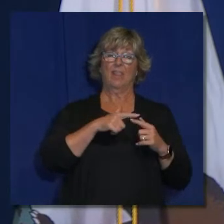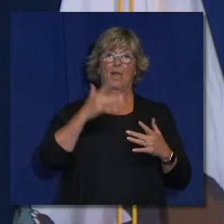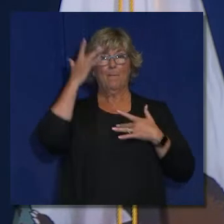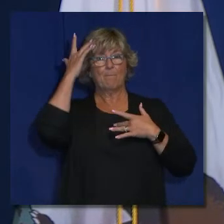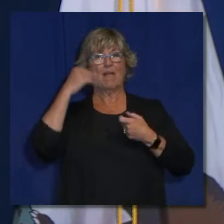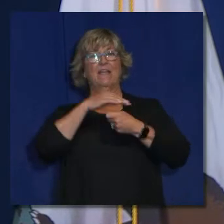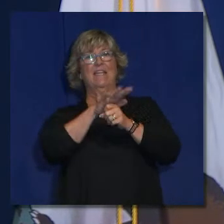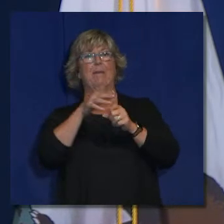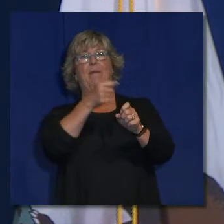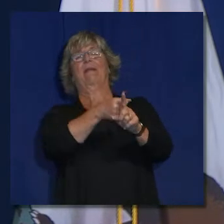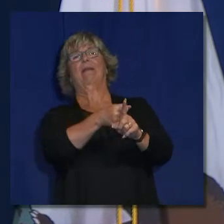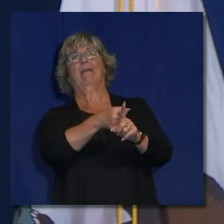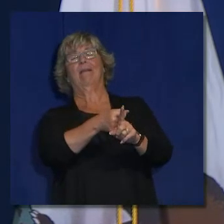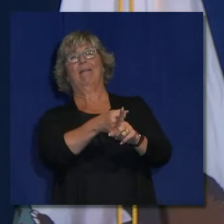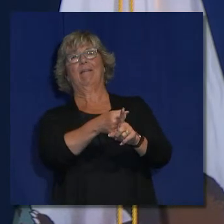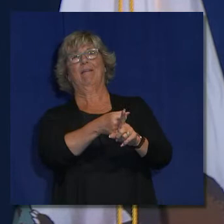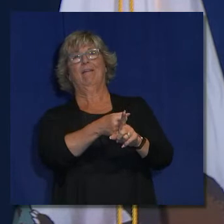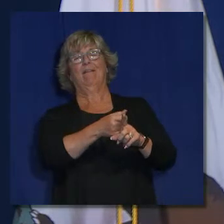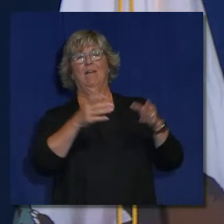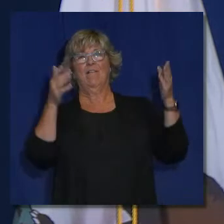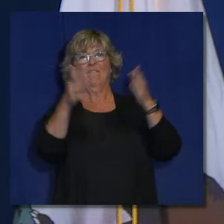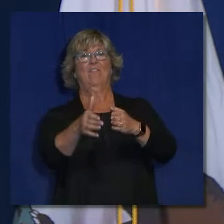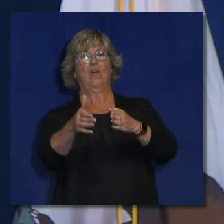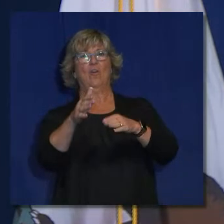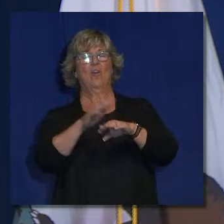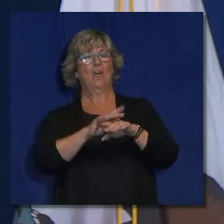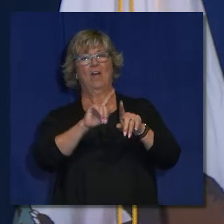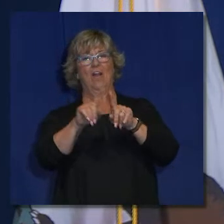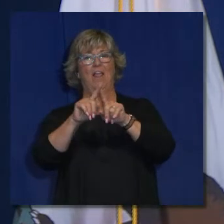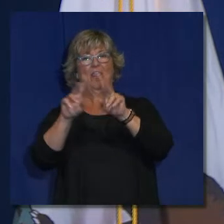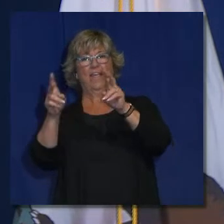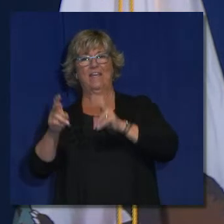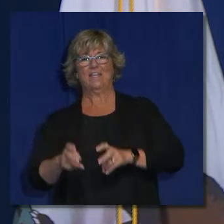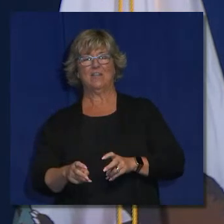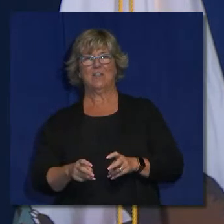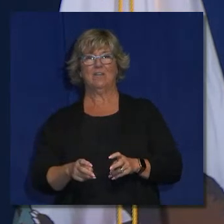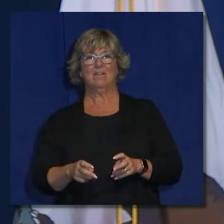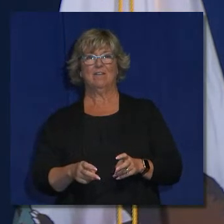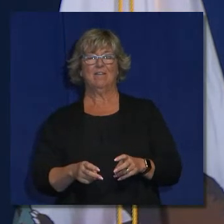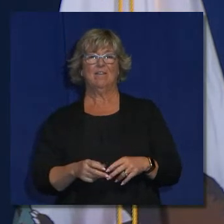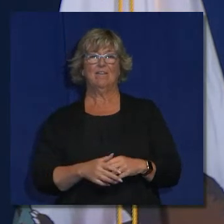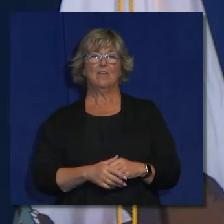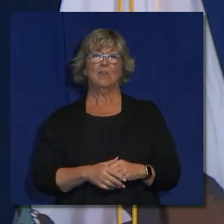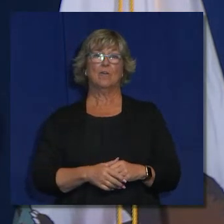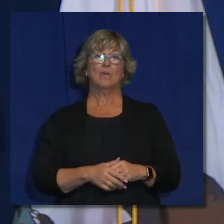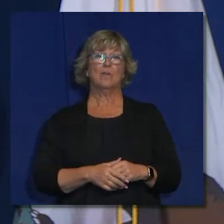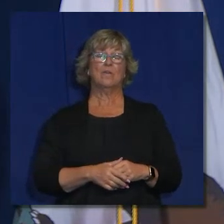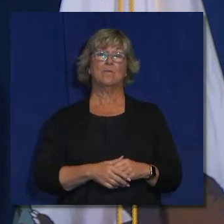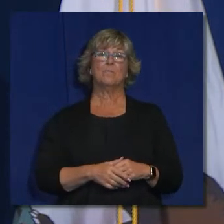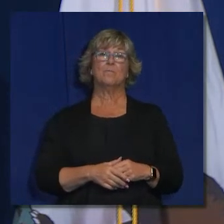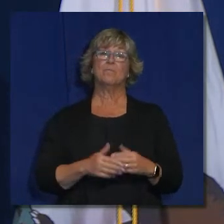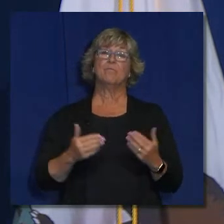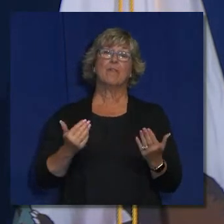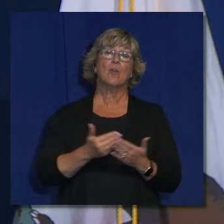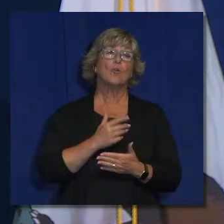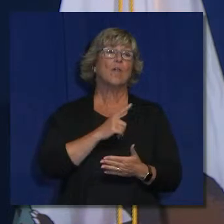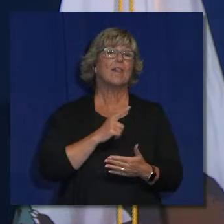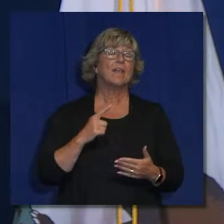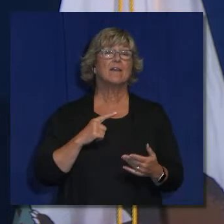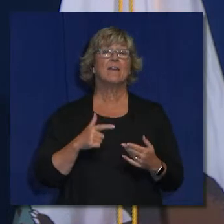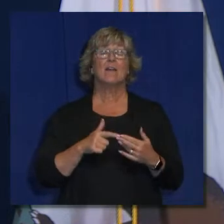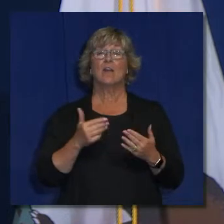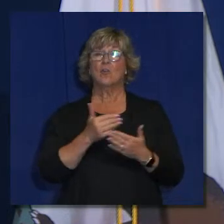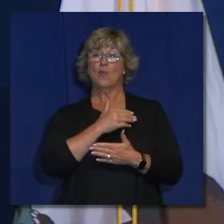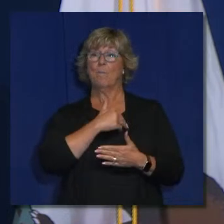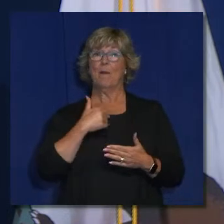hit. And we focused on a number of other issues. There didn't seem to be a lot of appetite. There'll be a new legislature, new members next